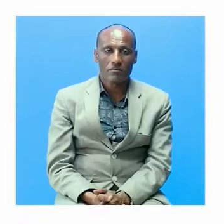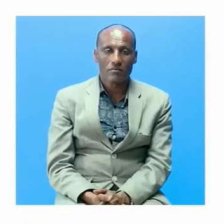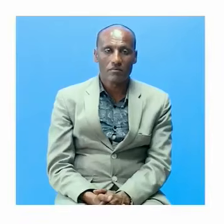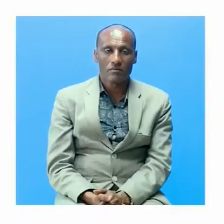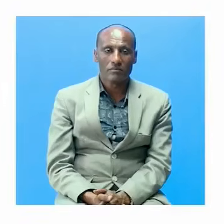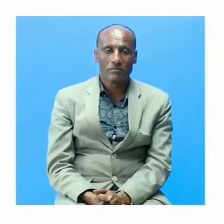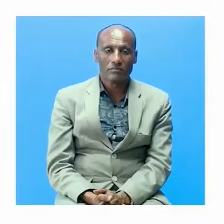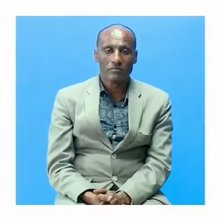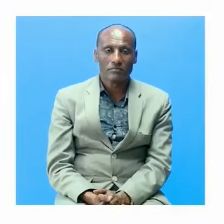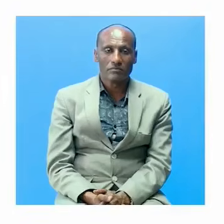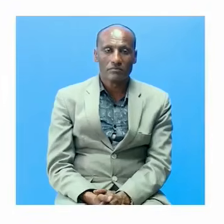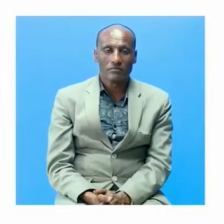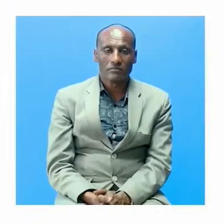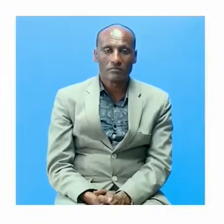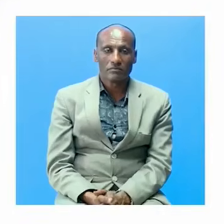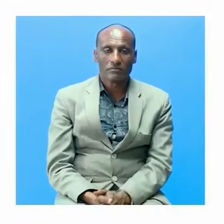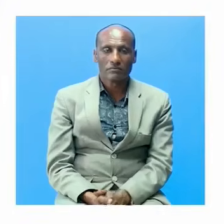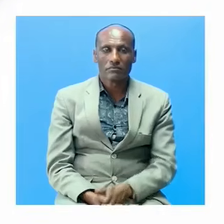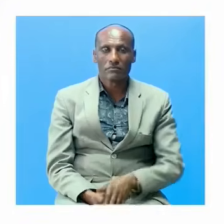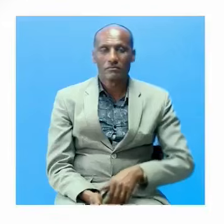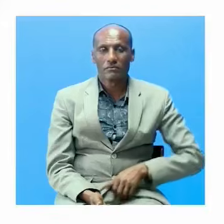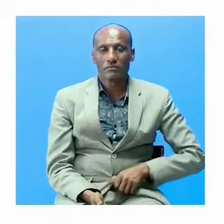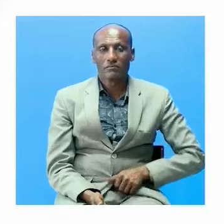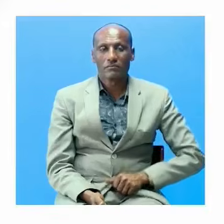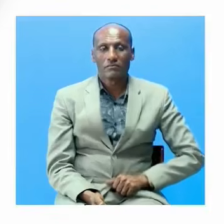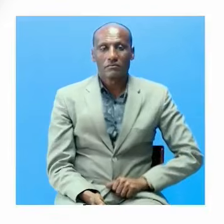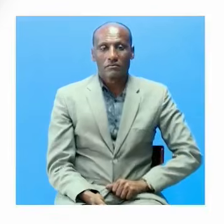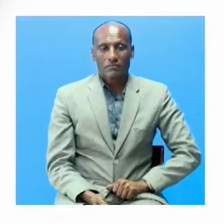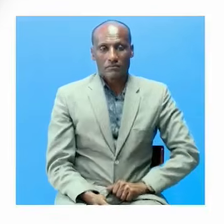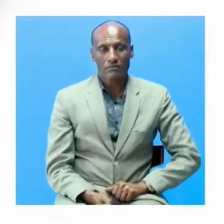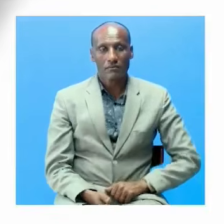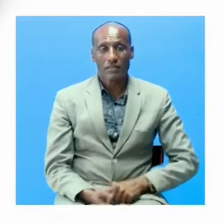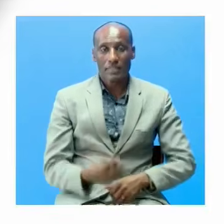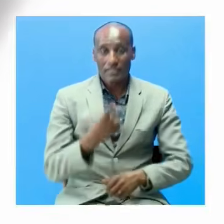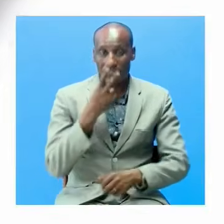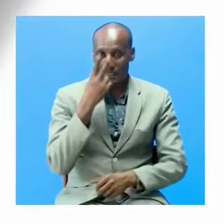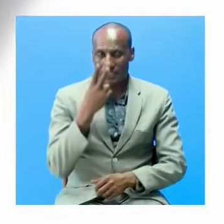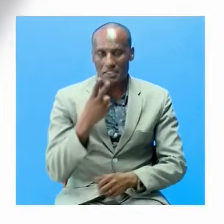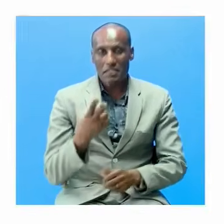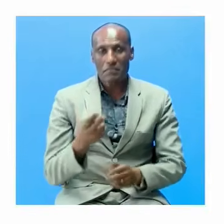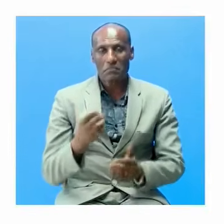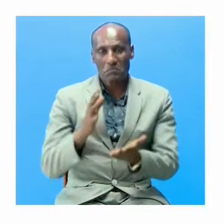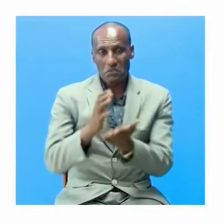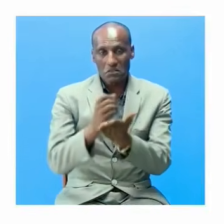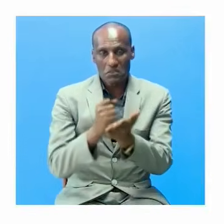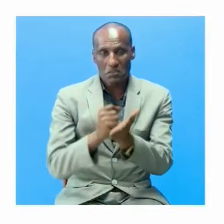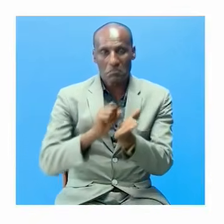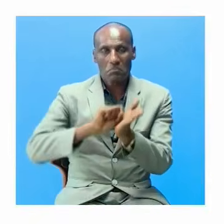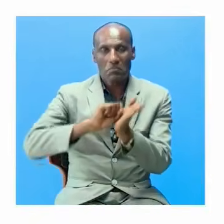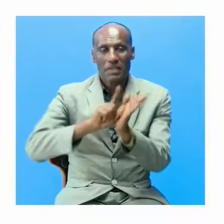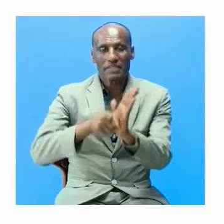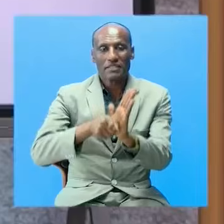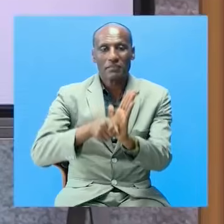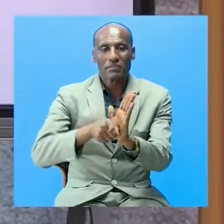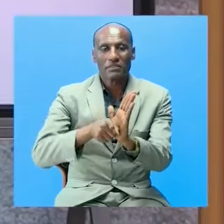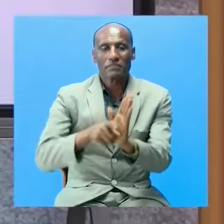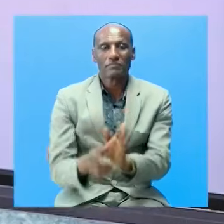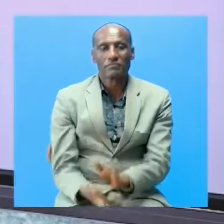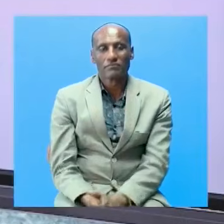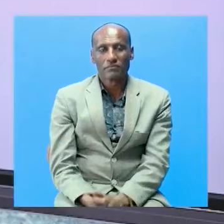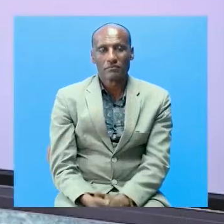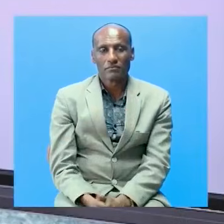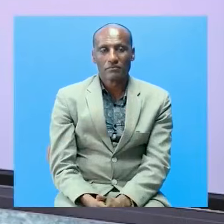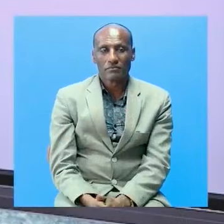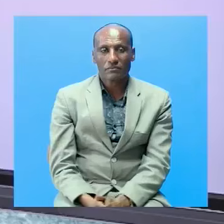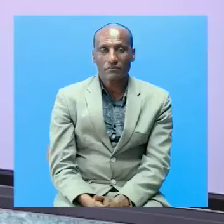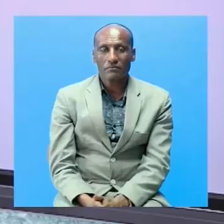probability. Let us